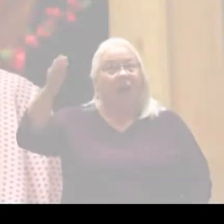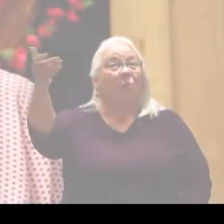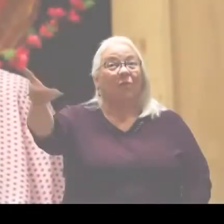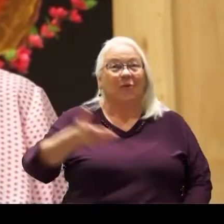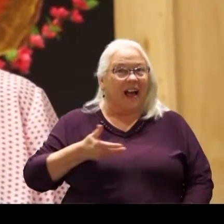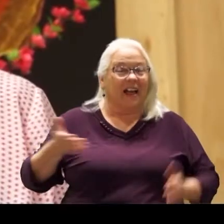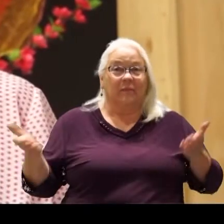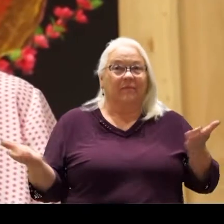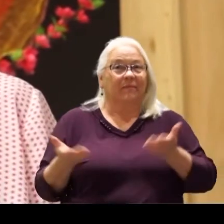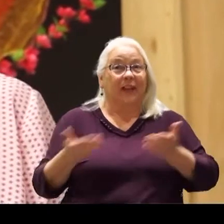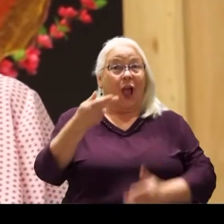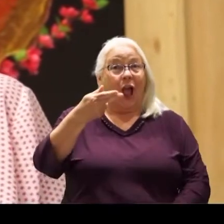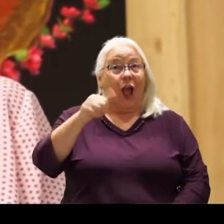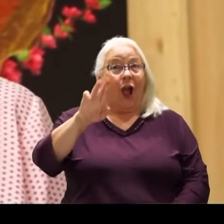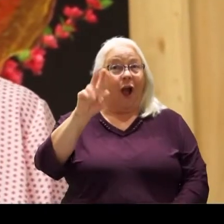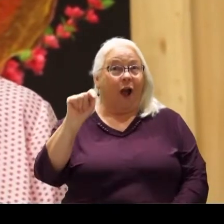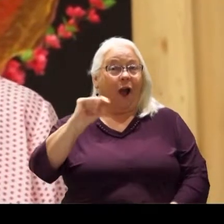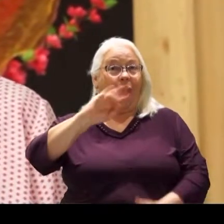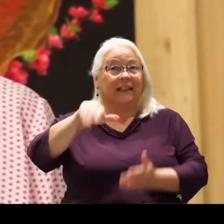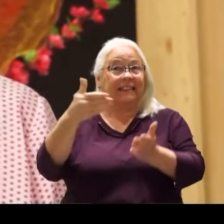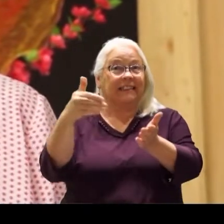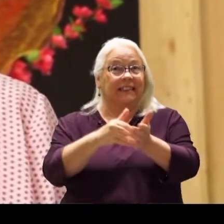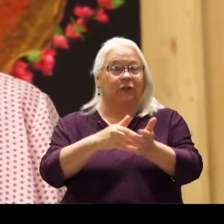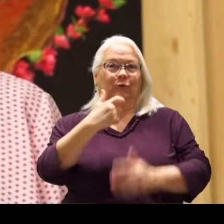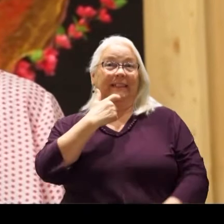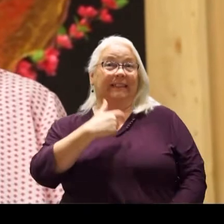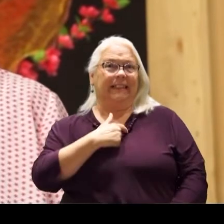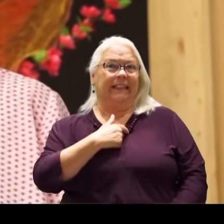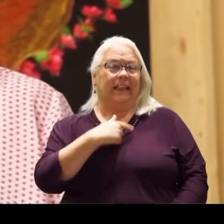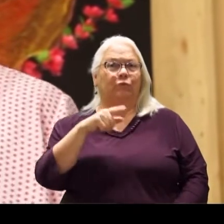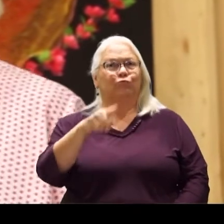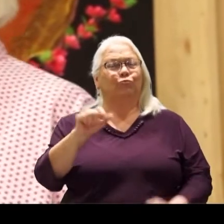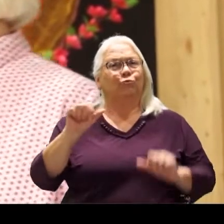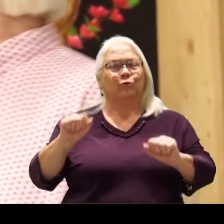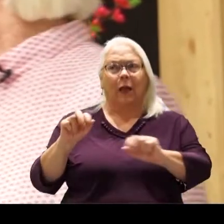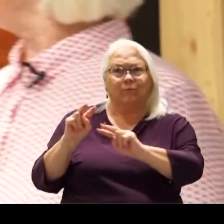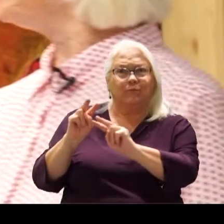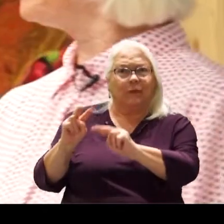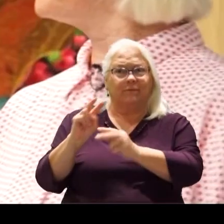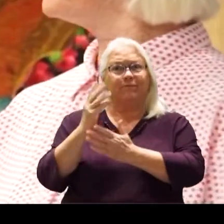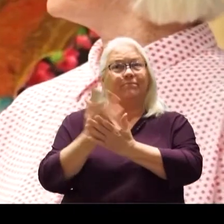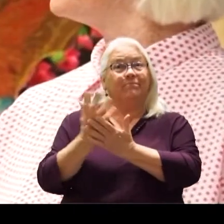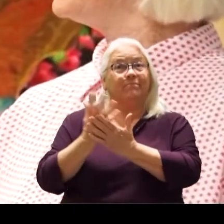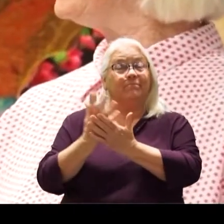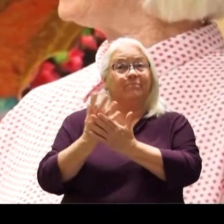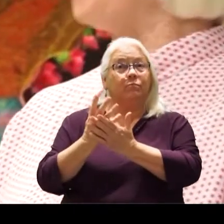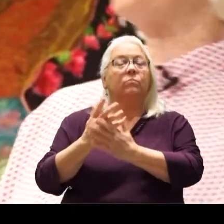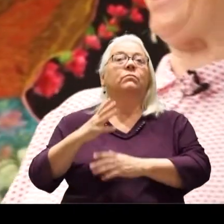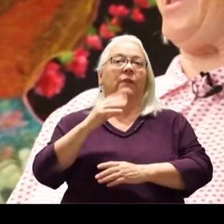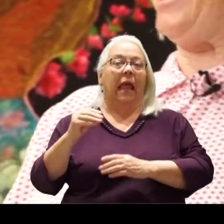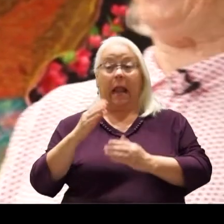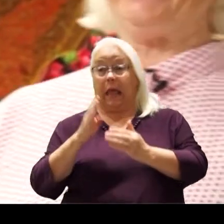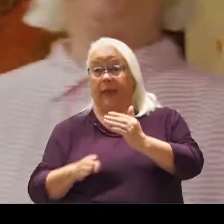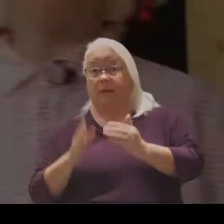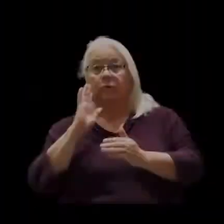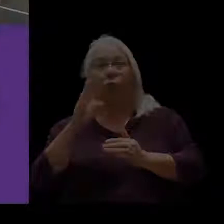Thank you for joining Heart Center, Inclusive Arts on the Same Stage. That's good. We're on the same page.